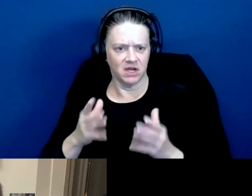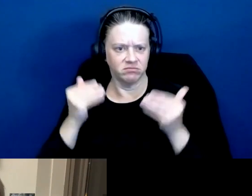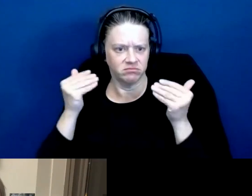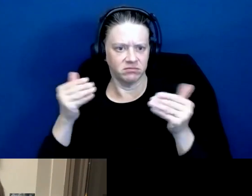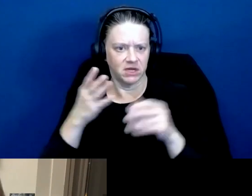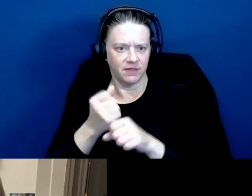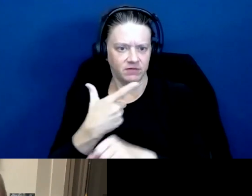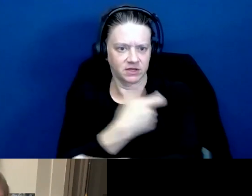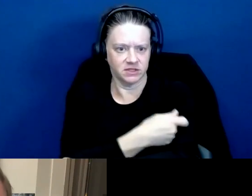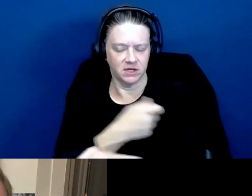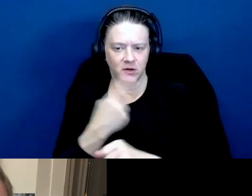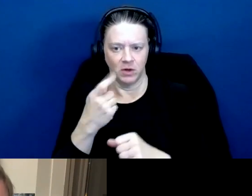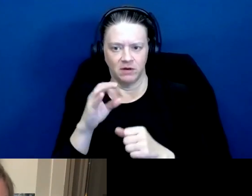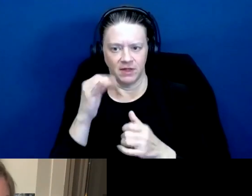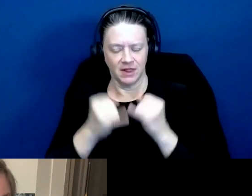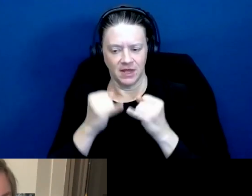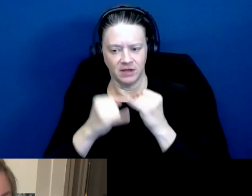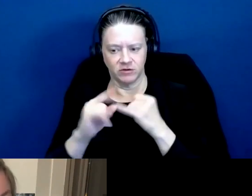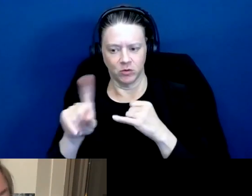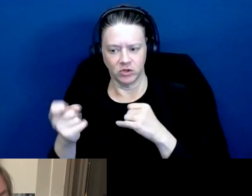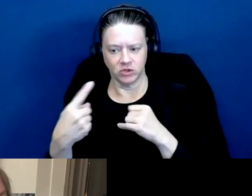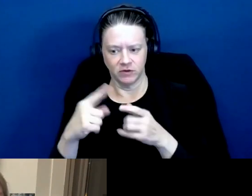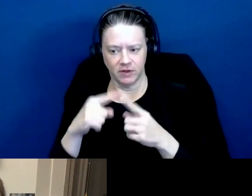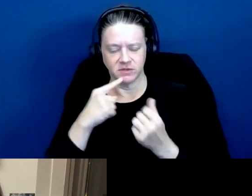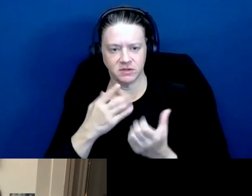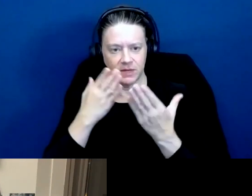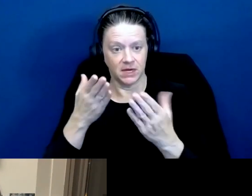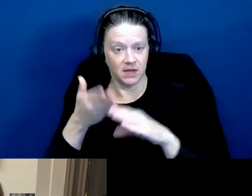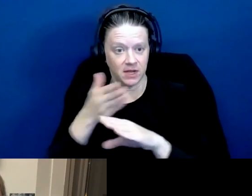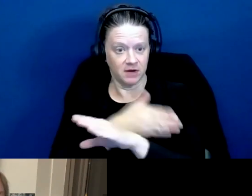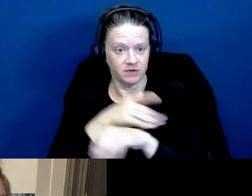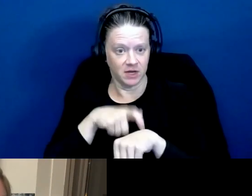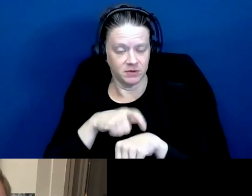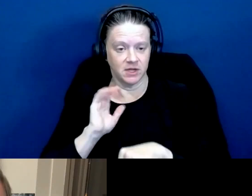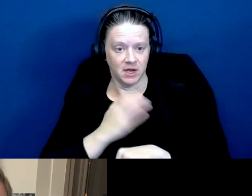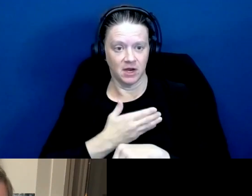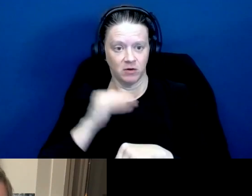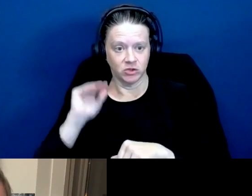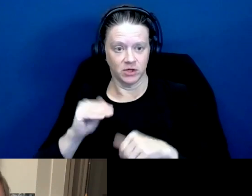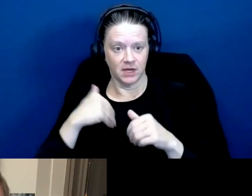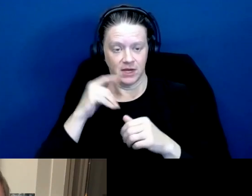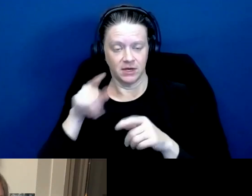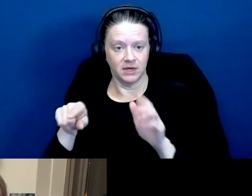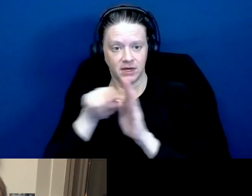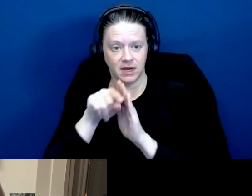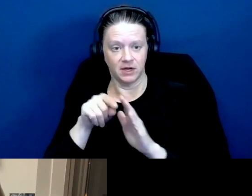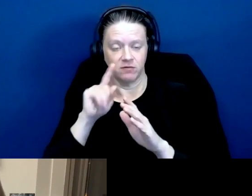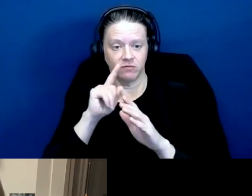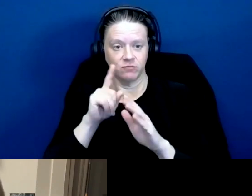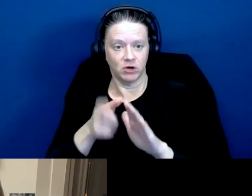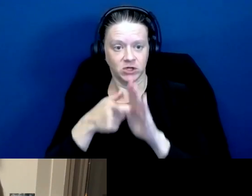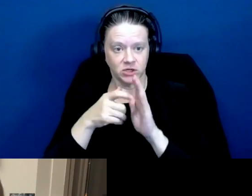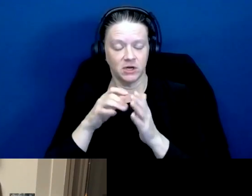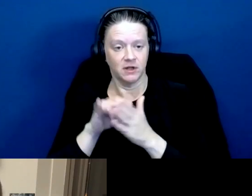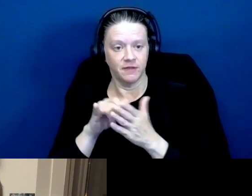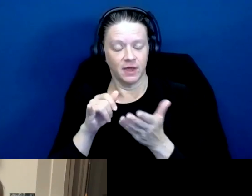then one of the last questions that was submitted ahead of time was, our child had a negative reaction to a vaccine that was required. This is